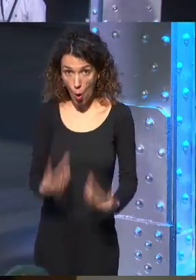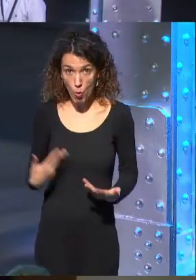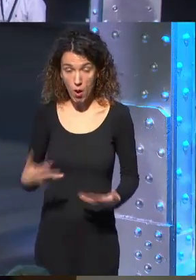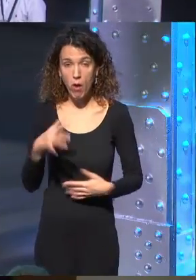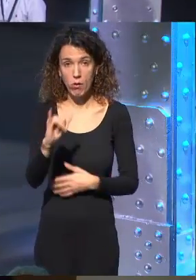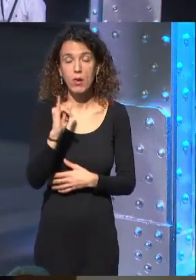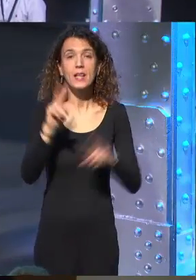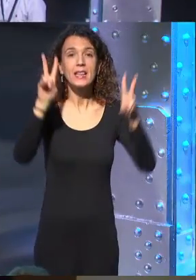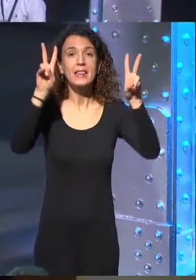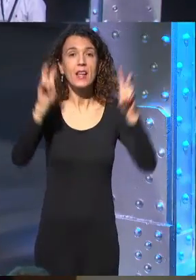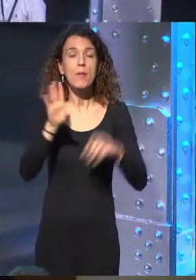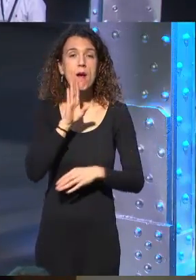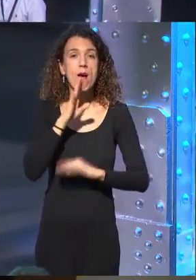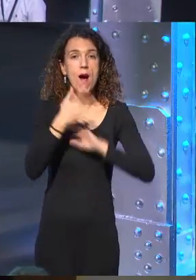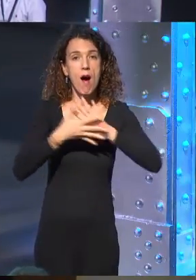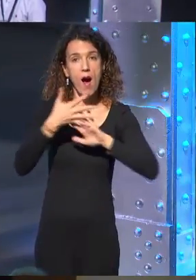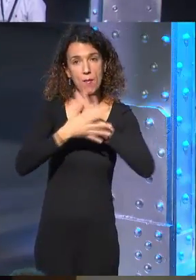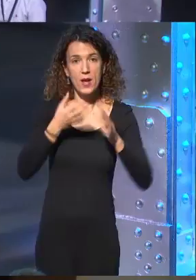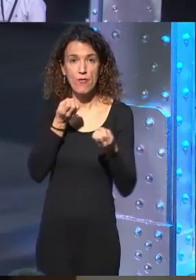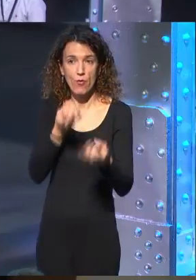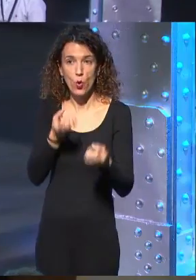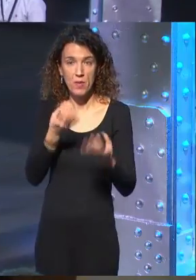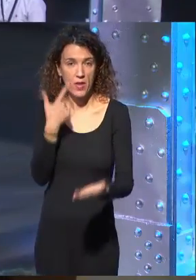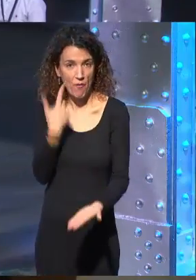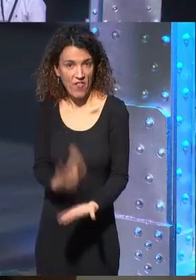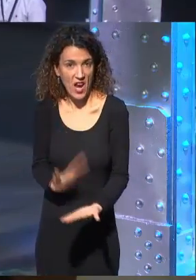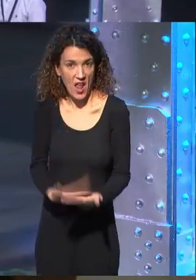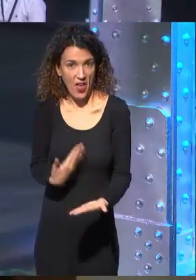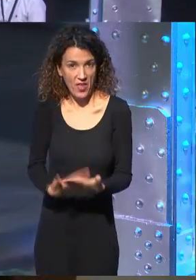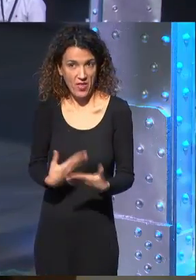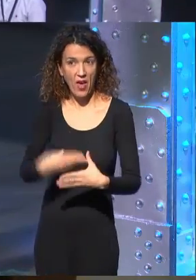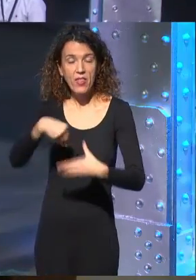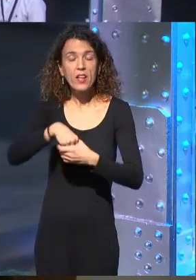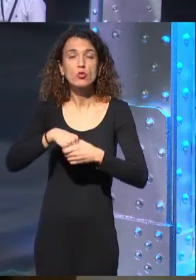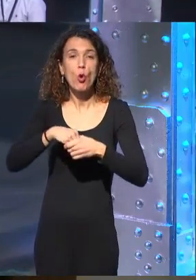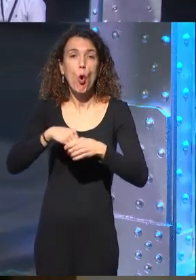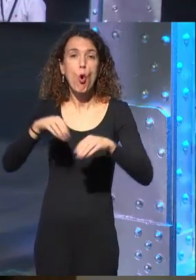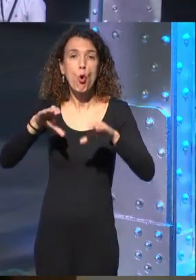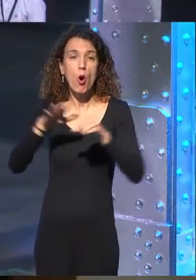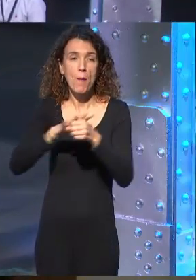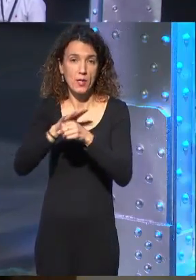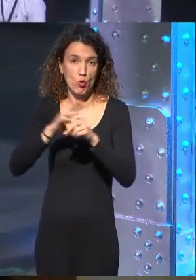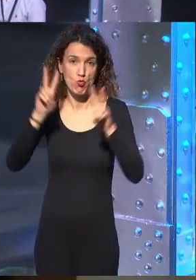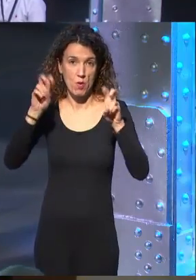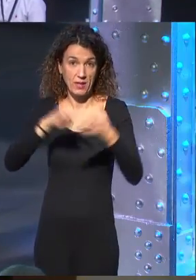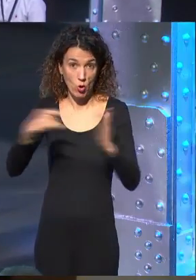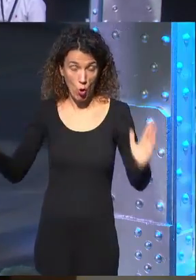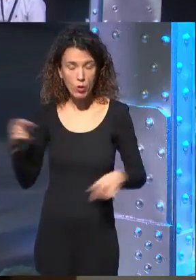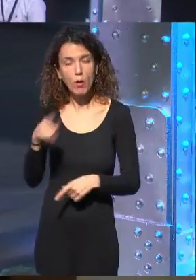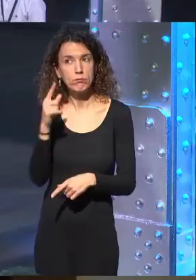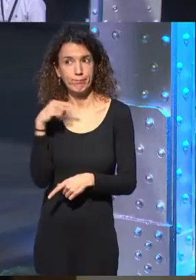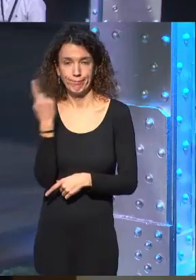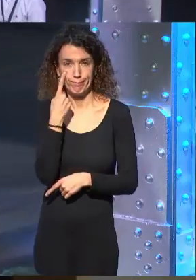education or things like that. Well, there's a tendency now in terms of the truthness